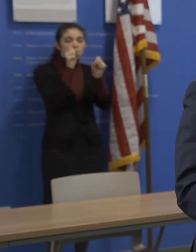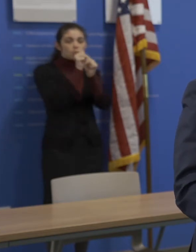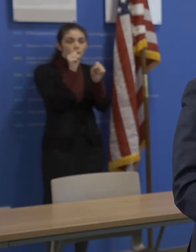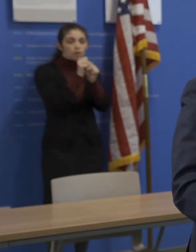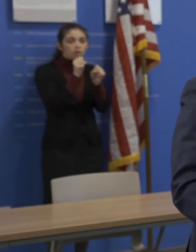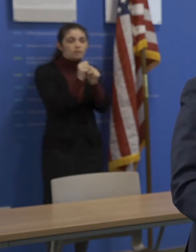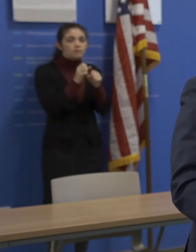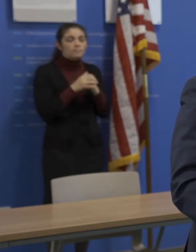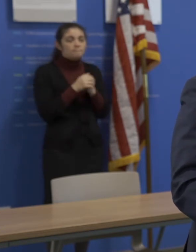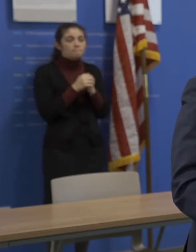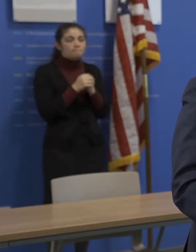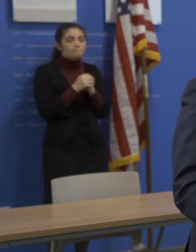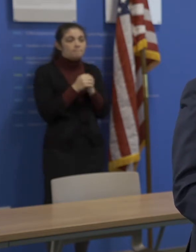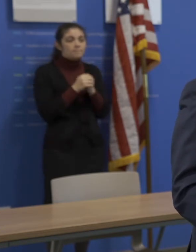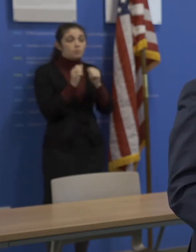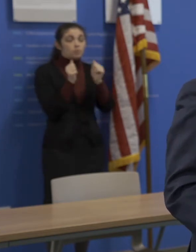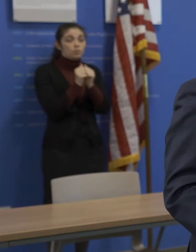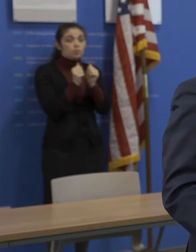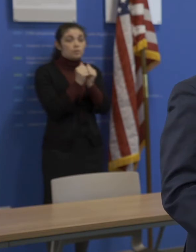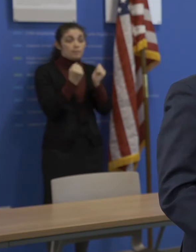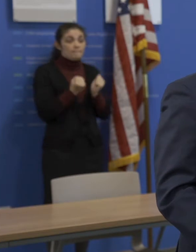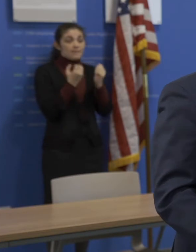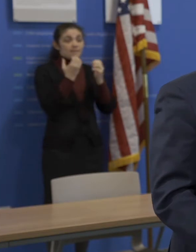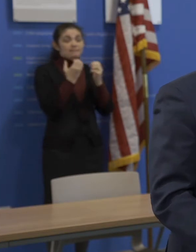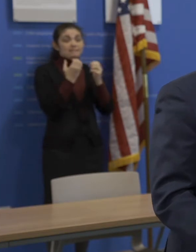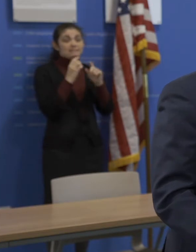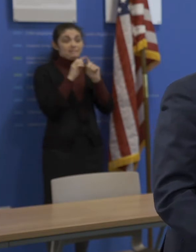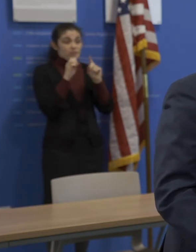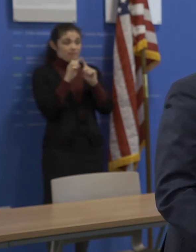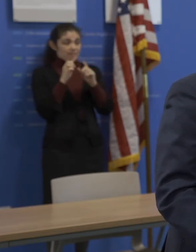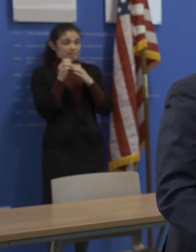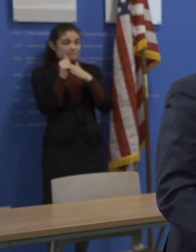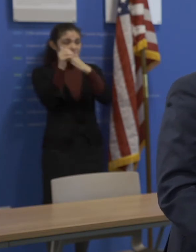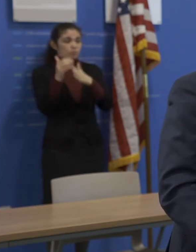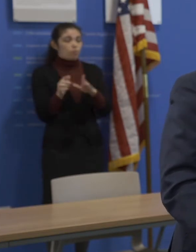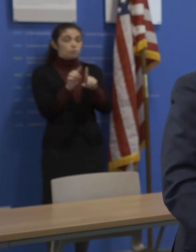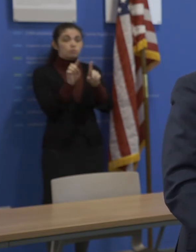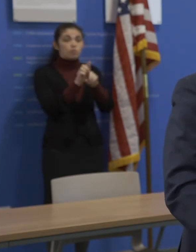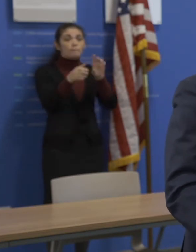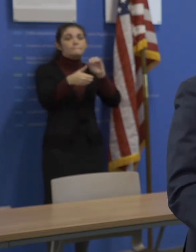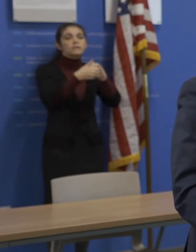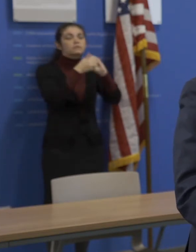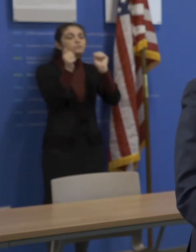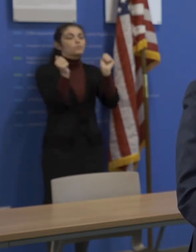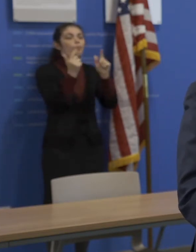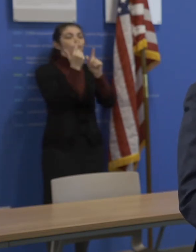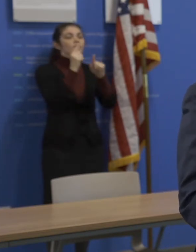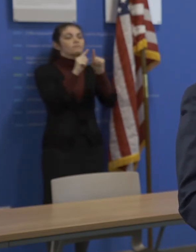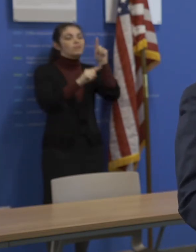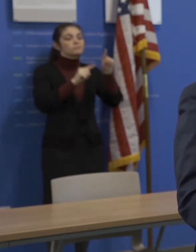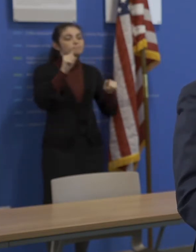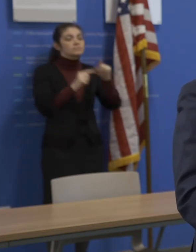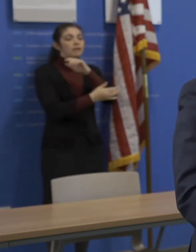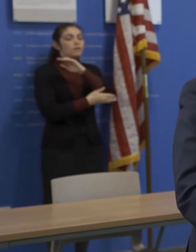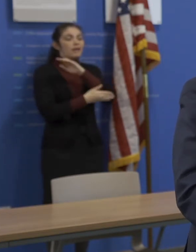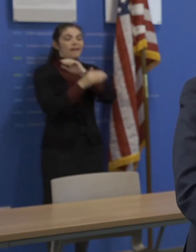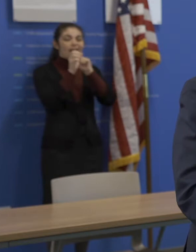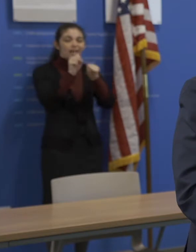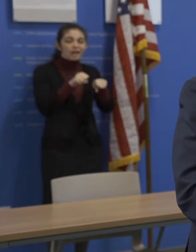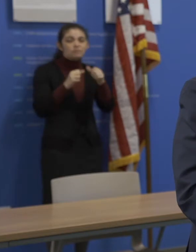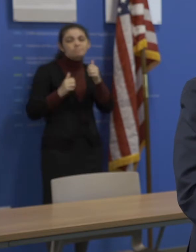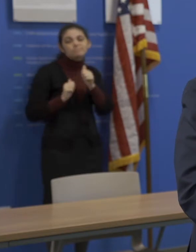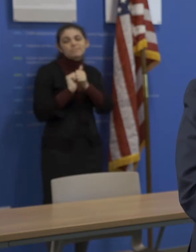through, along with many civic leaders and many partners throughout the county, on how we can provide